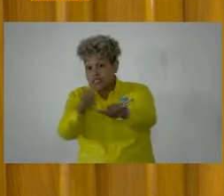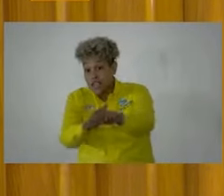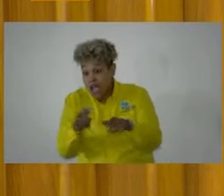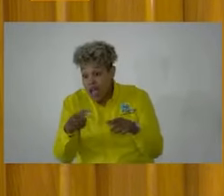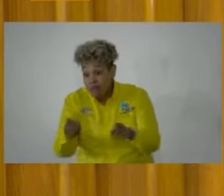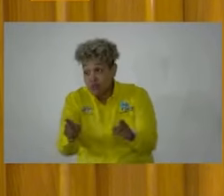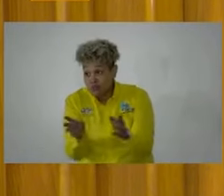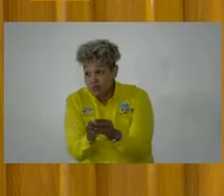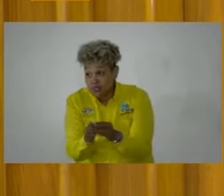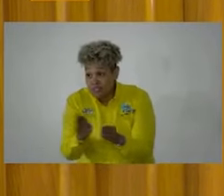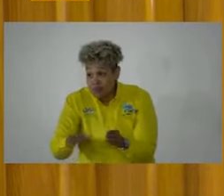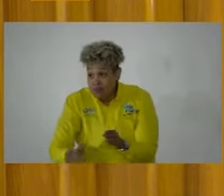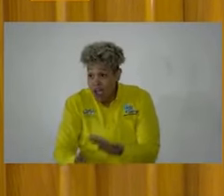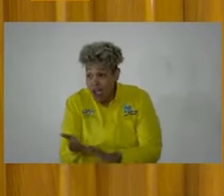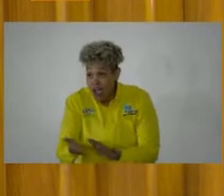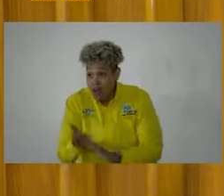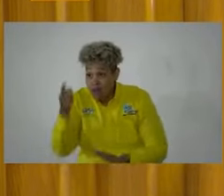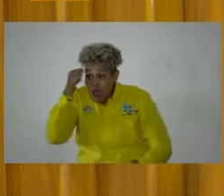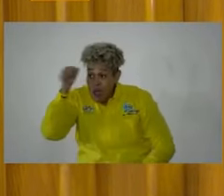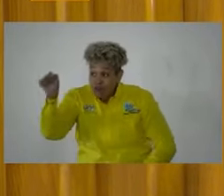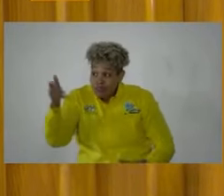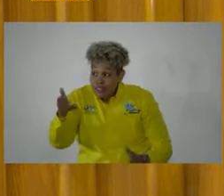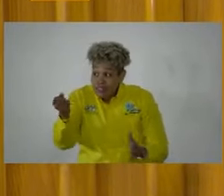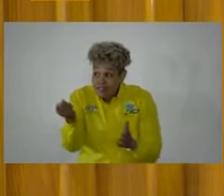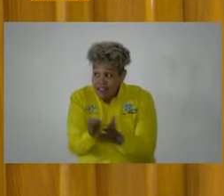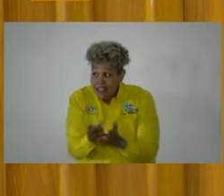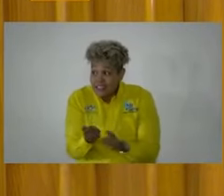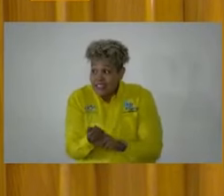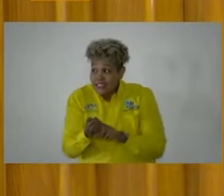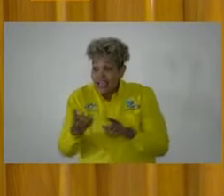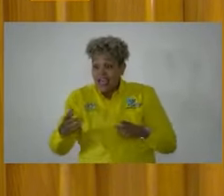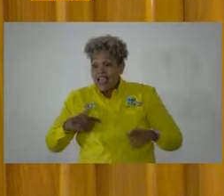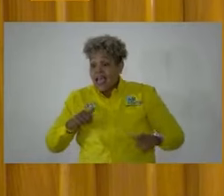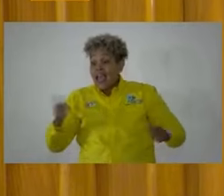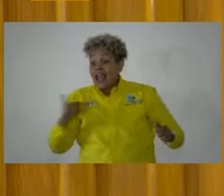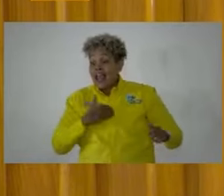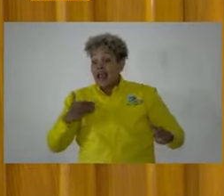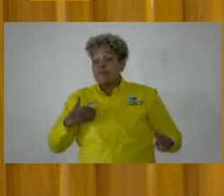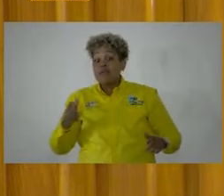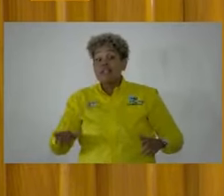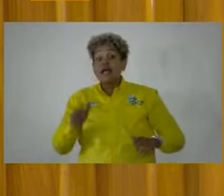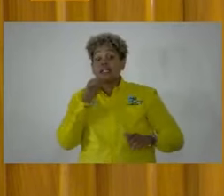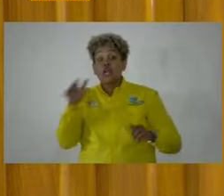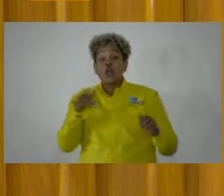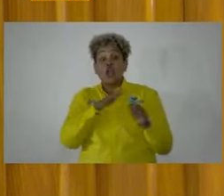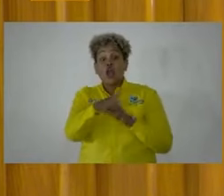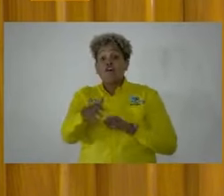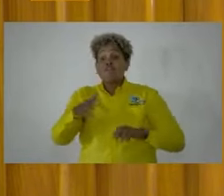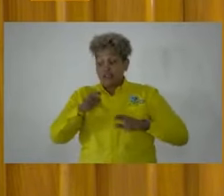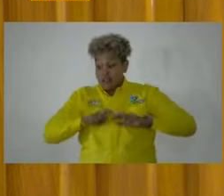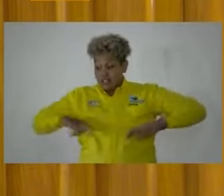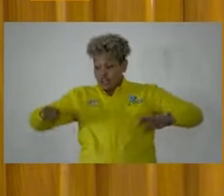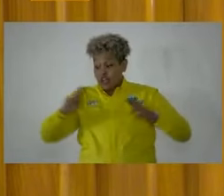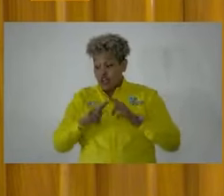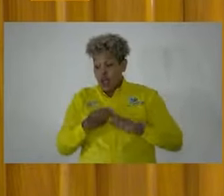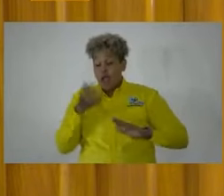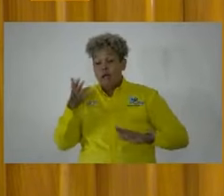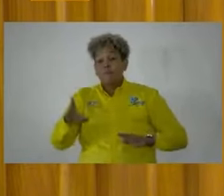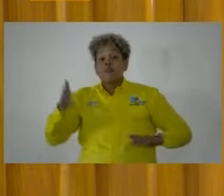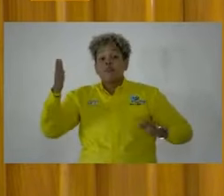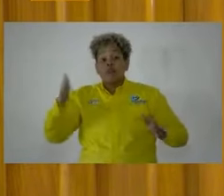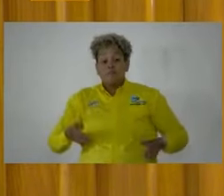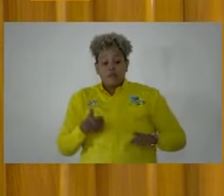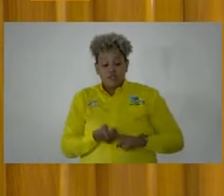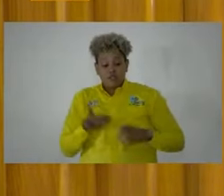during a sitting of the House objection is validly taken by any member that there is not a quorum present, the